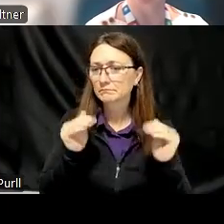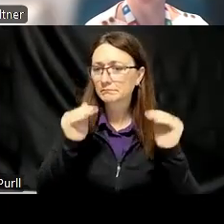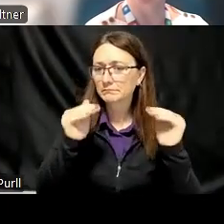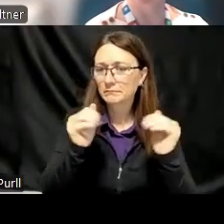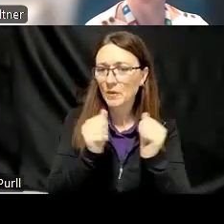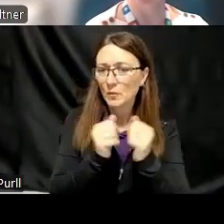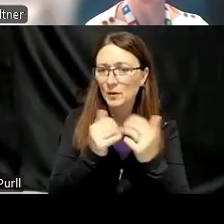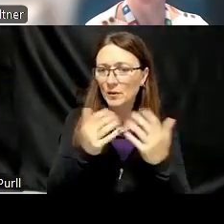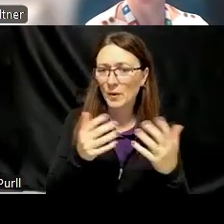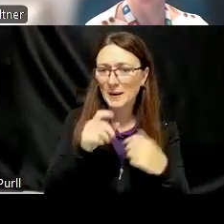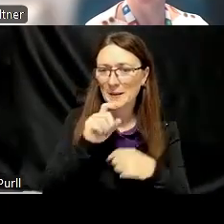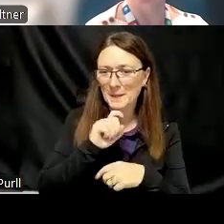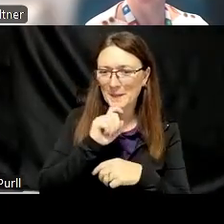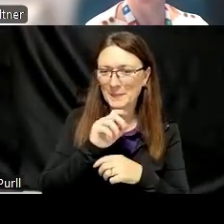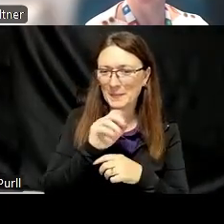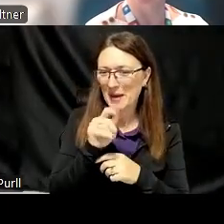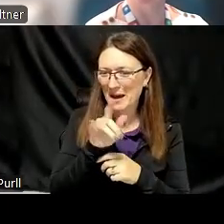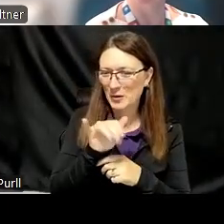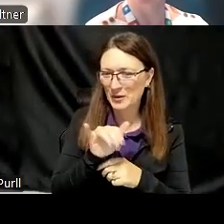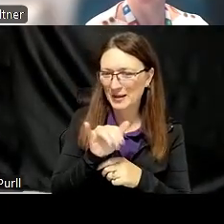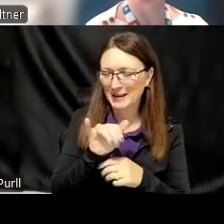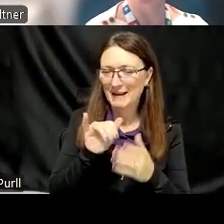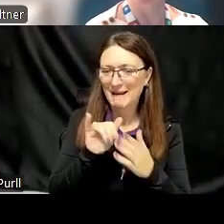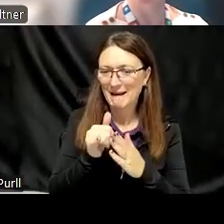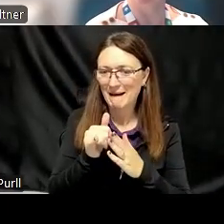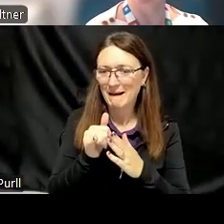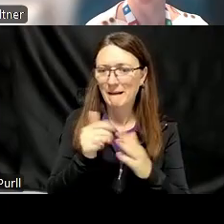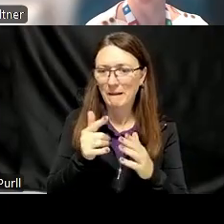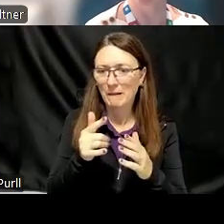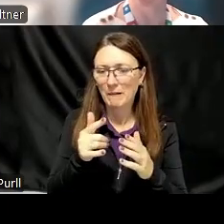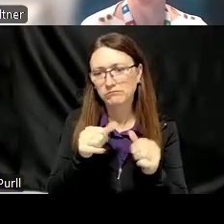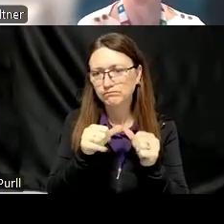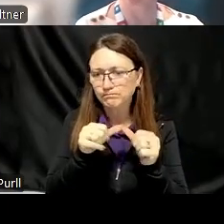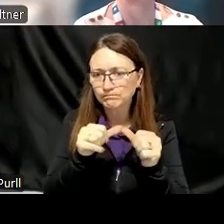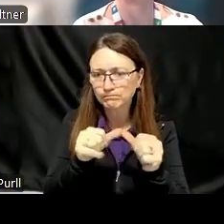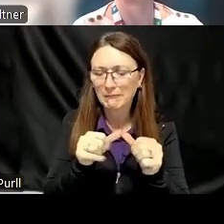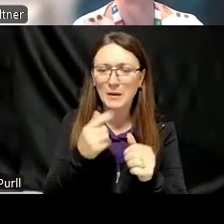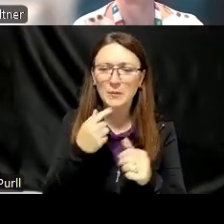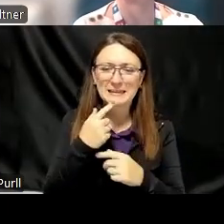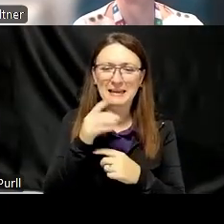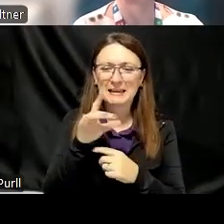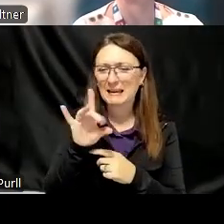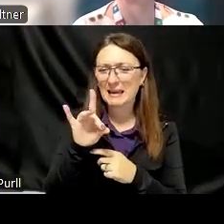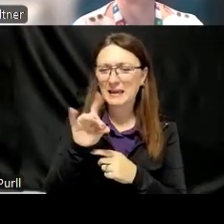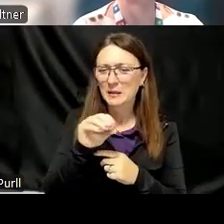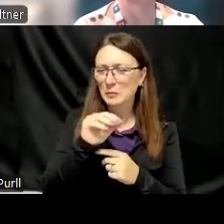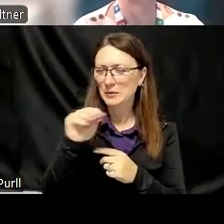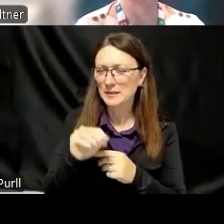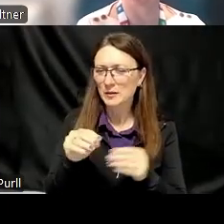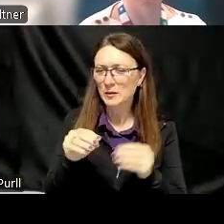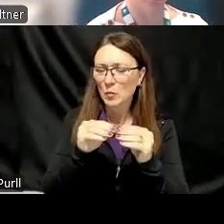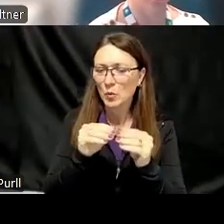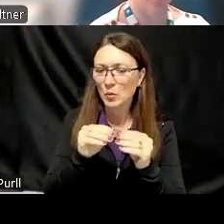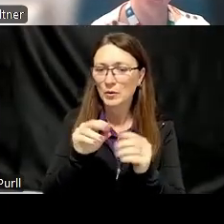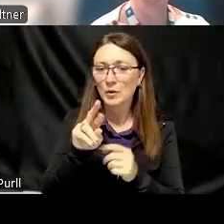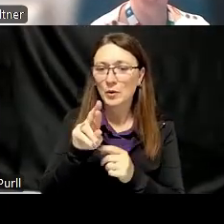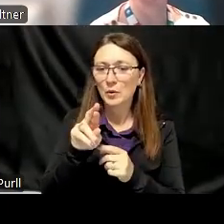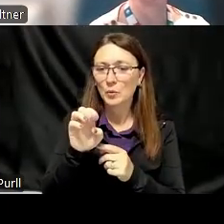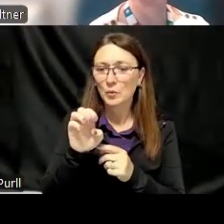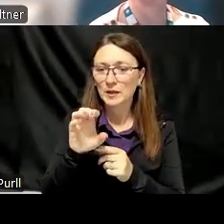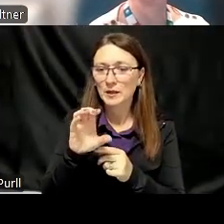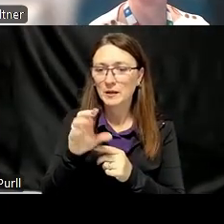batteries, so power. I would say 80% or more are probably using rechargeable batteries